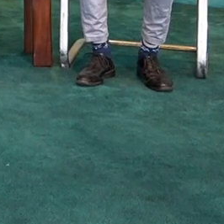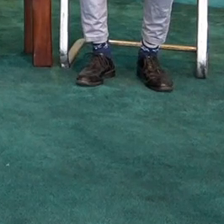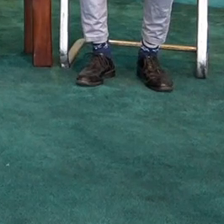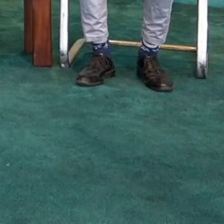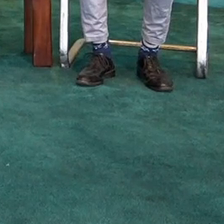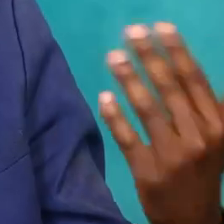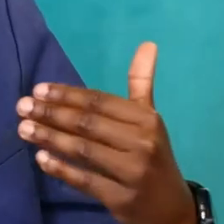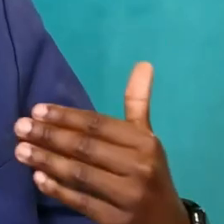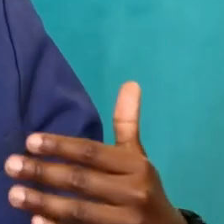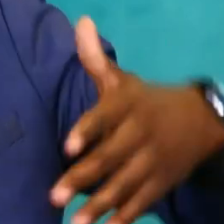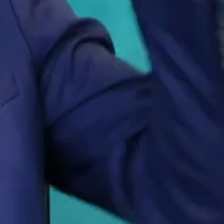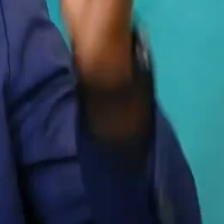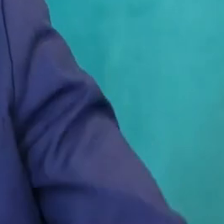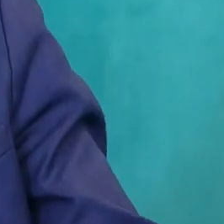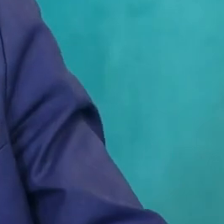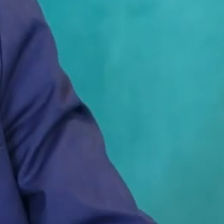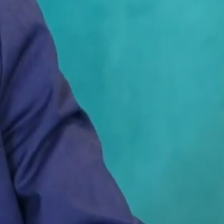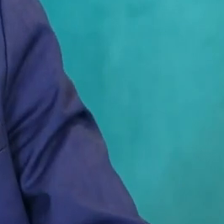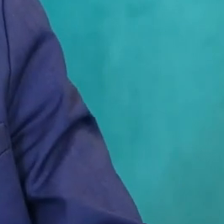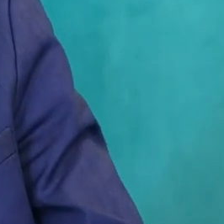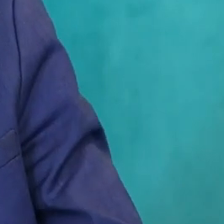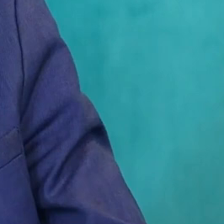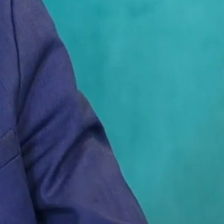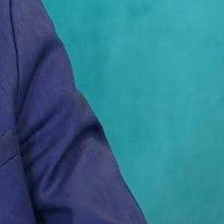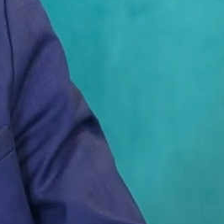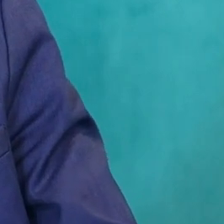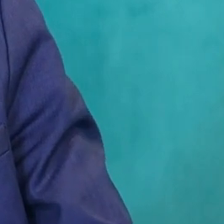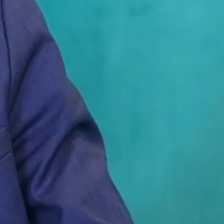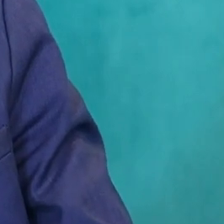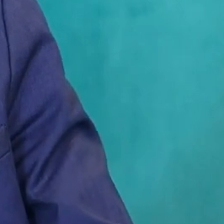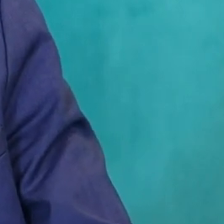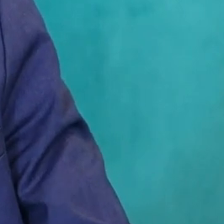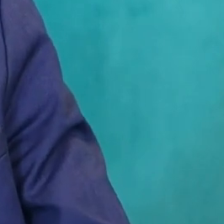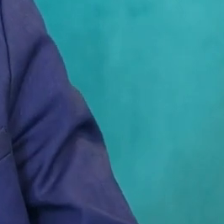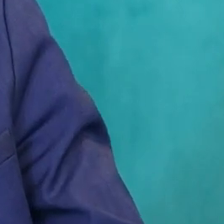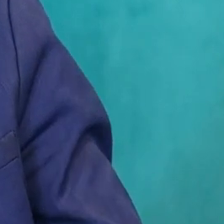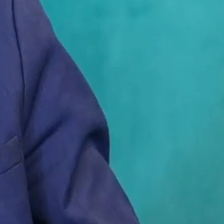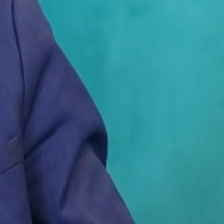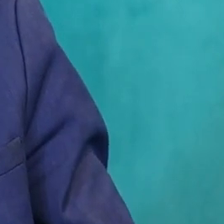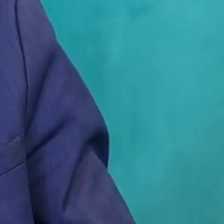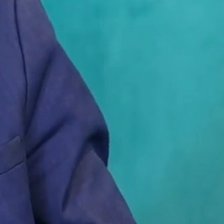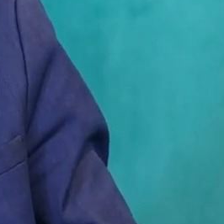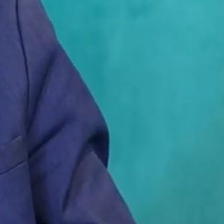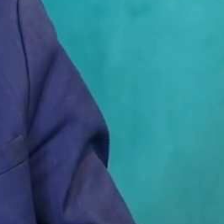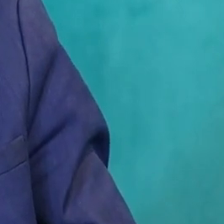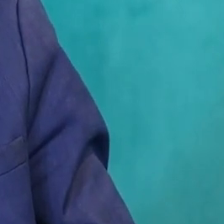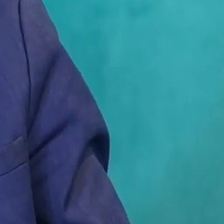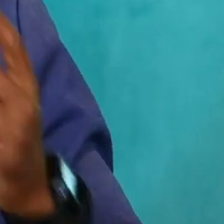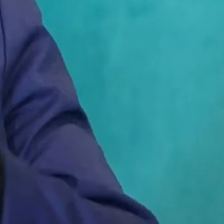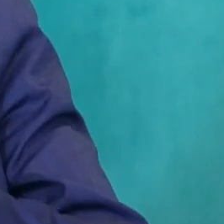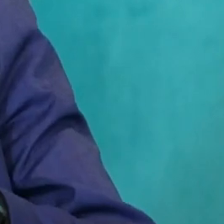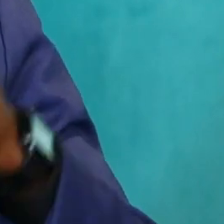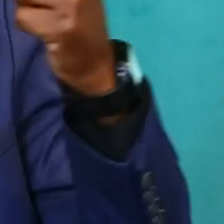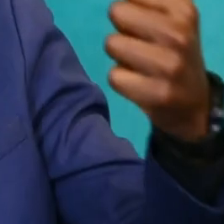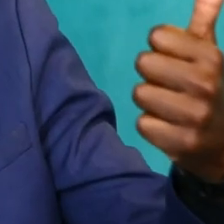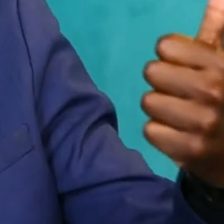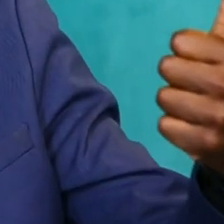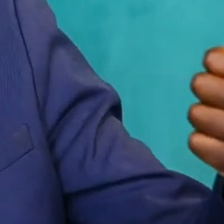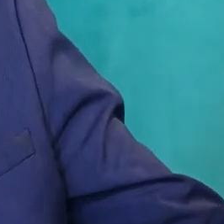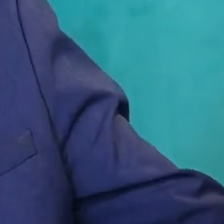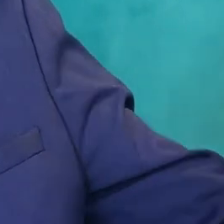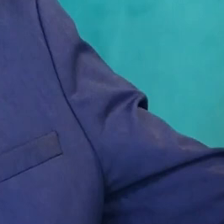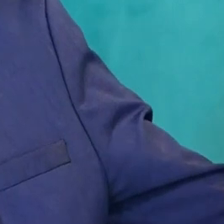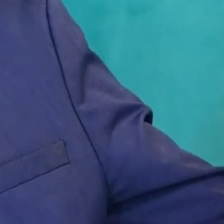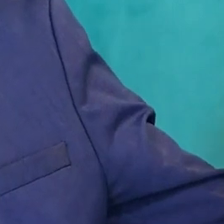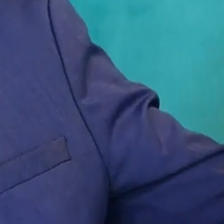come, they find that it's on its face and the hands have been broken, you know, and they wonder what's going on. You know, they can't really tell. Another aspect of the